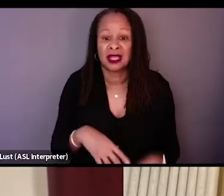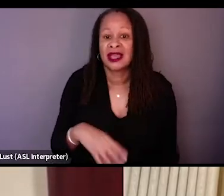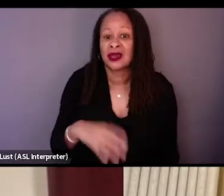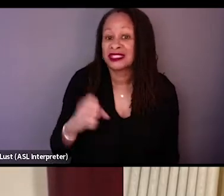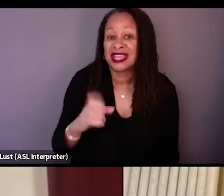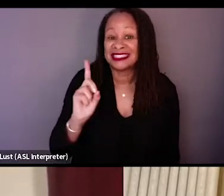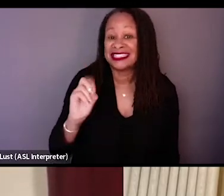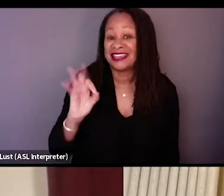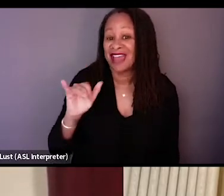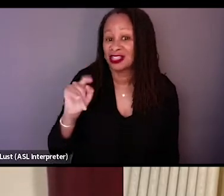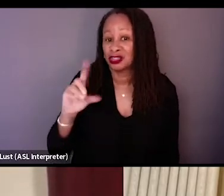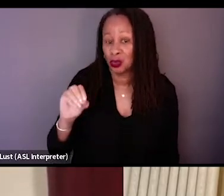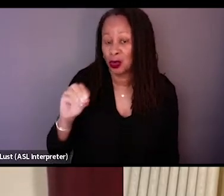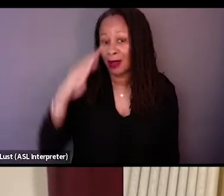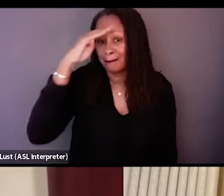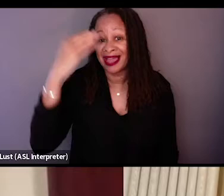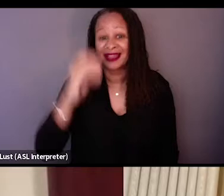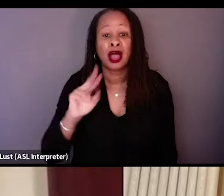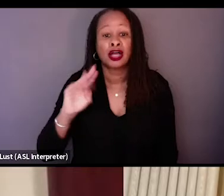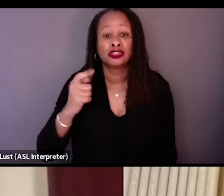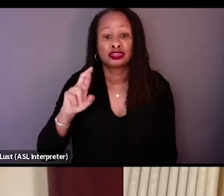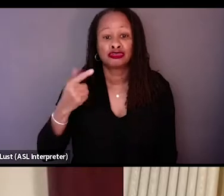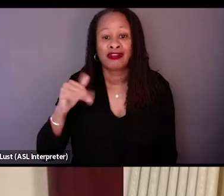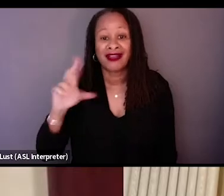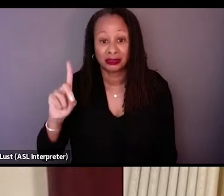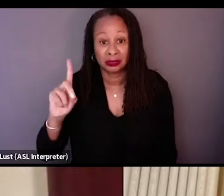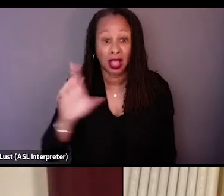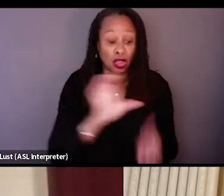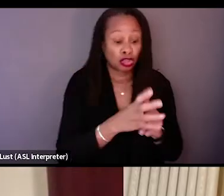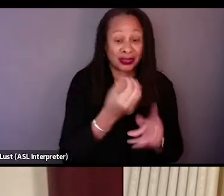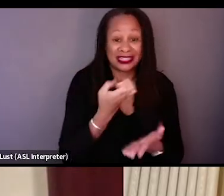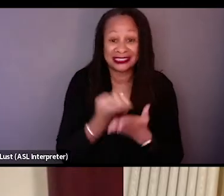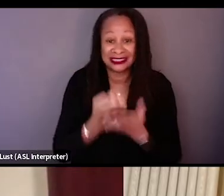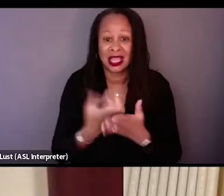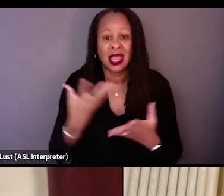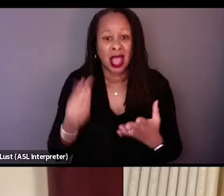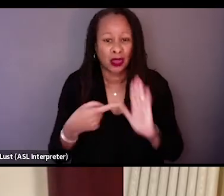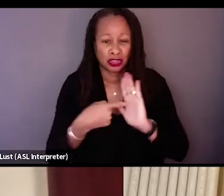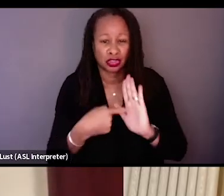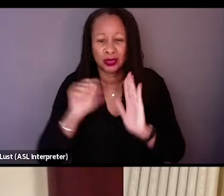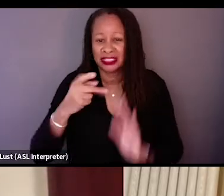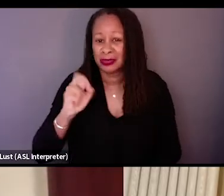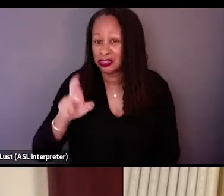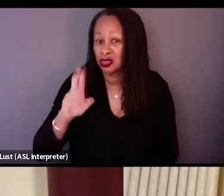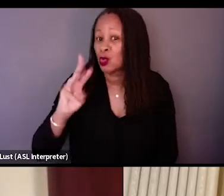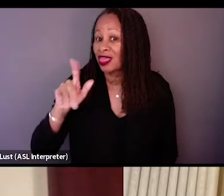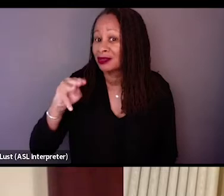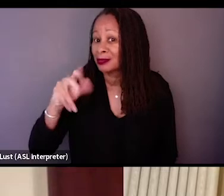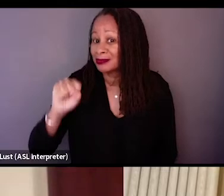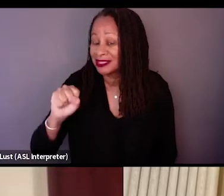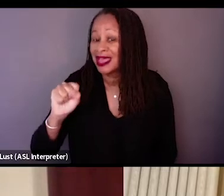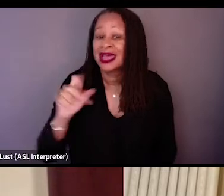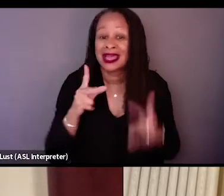underground, cultural and economic, though these movies were being made. And I wanted to show that Spencer Williams clip because for people who do know him, they know